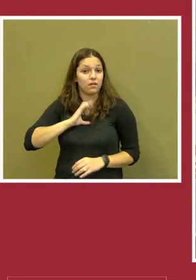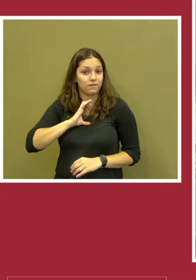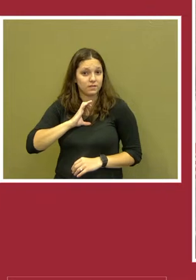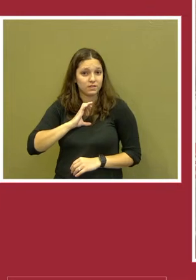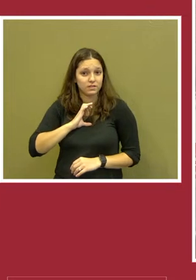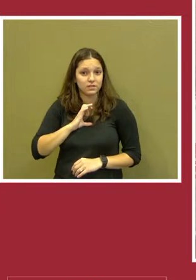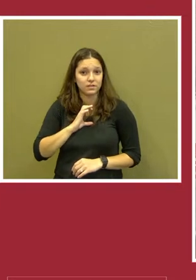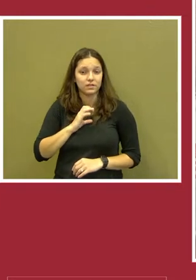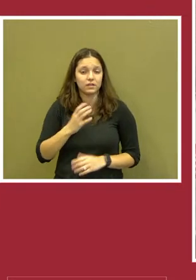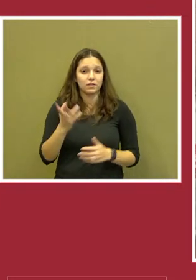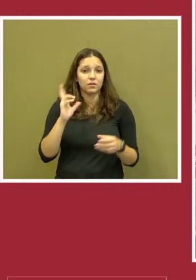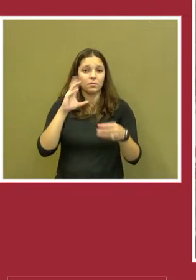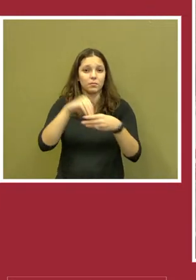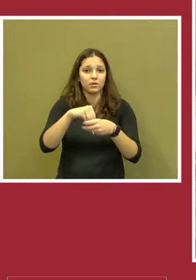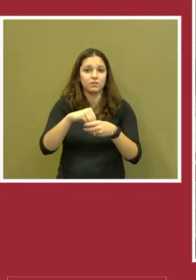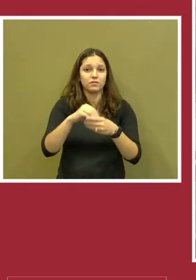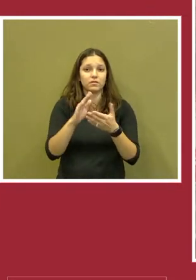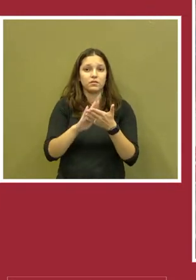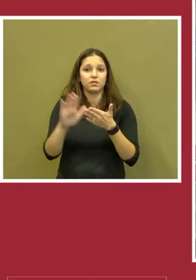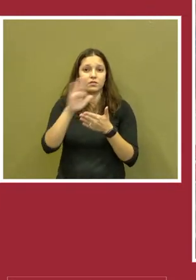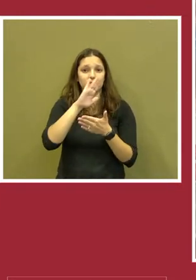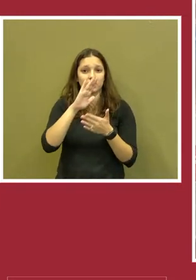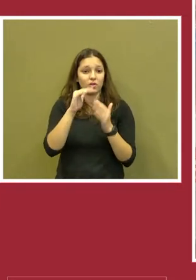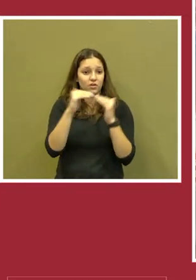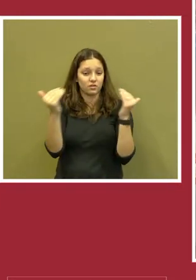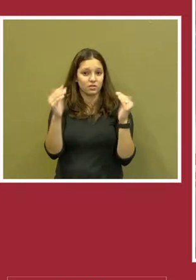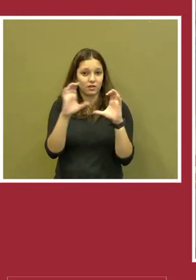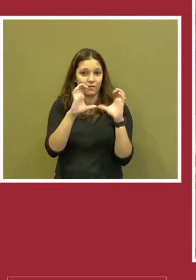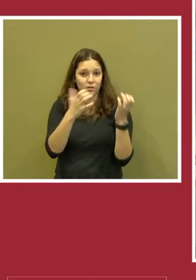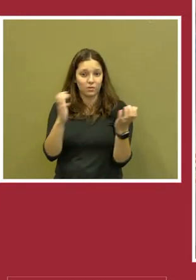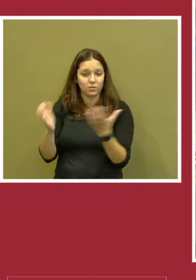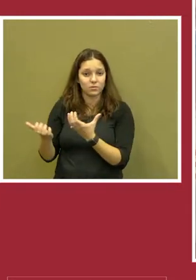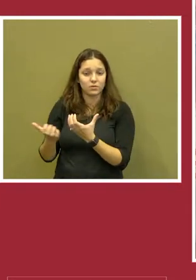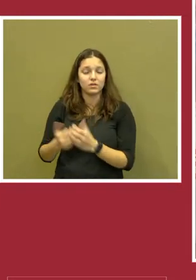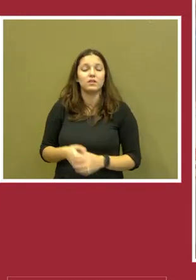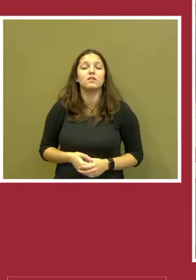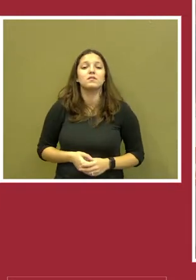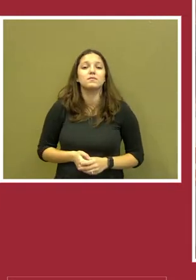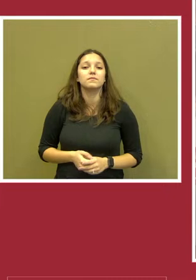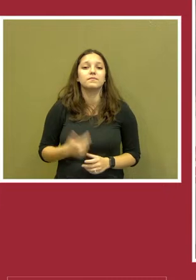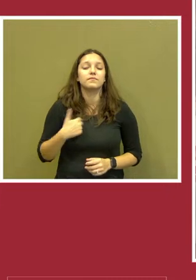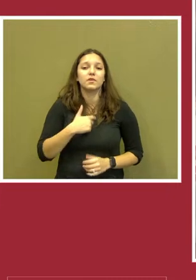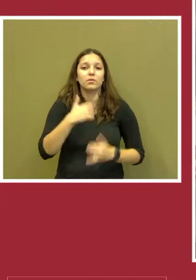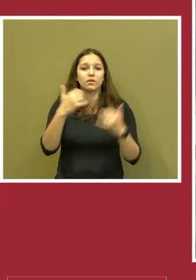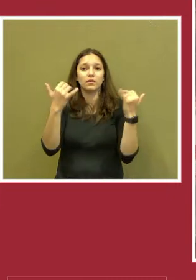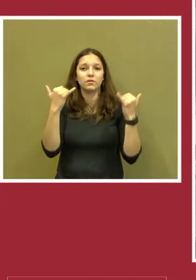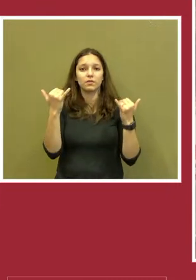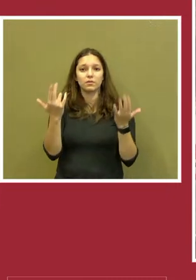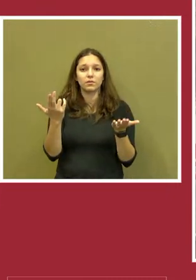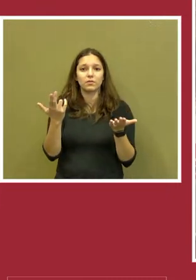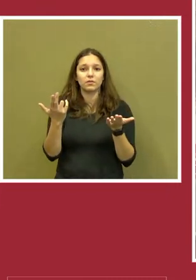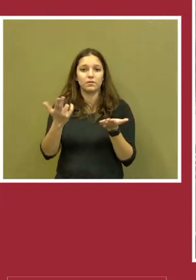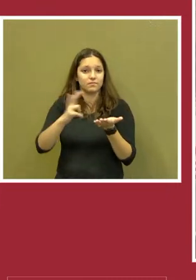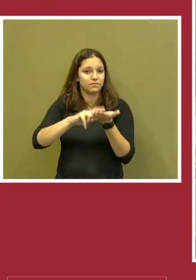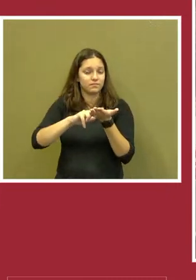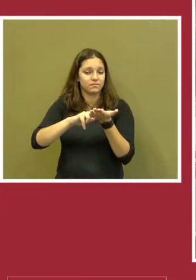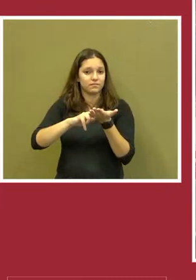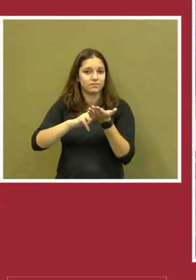in participating in college-level coursework. We are currently enrolled in